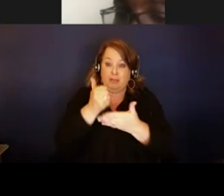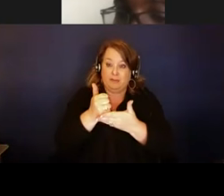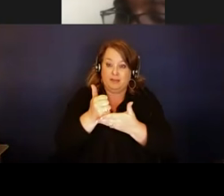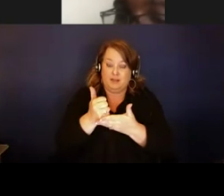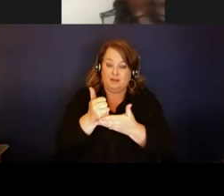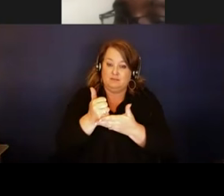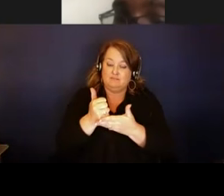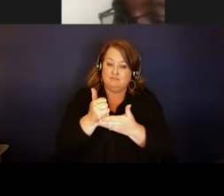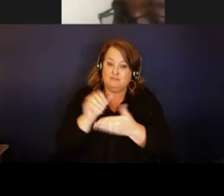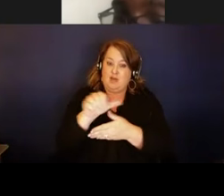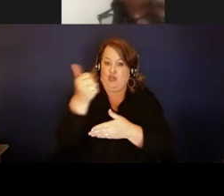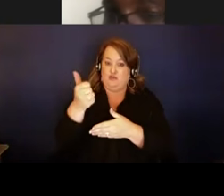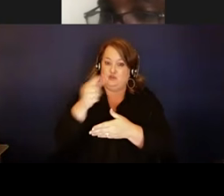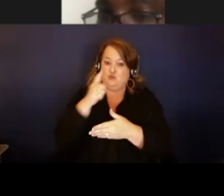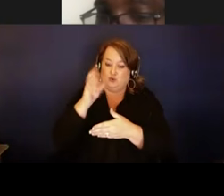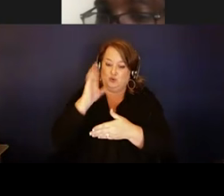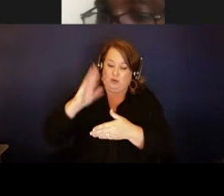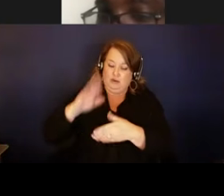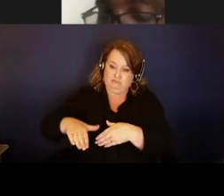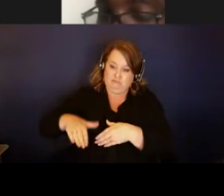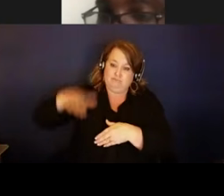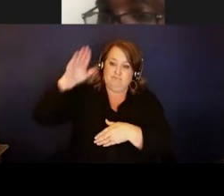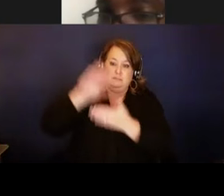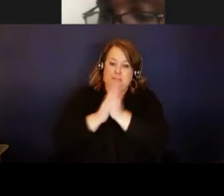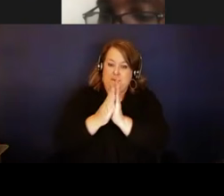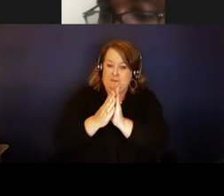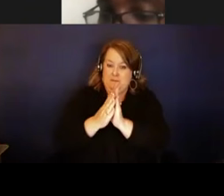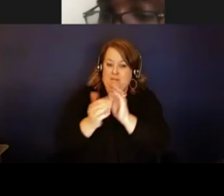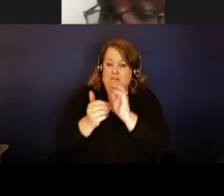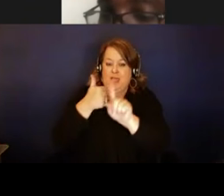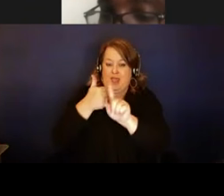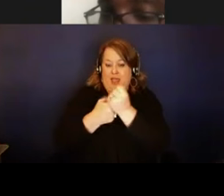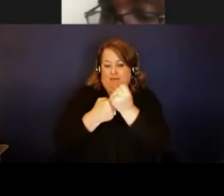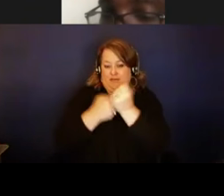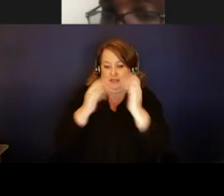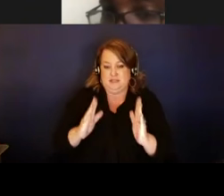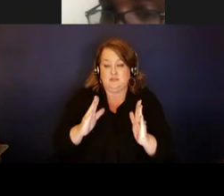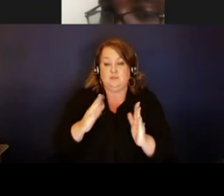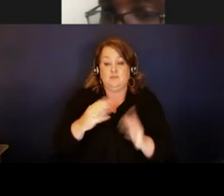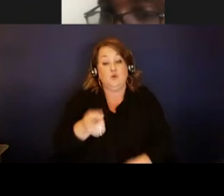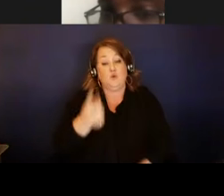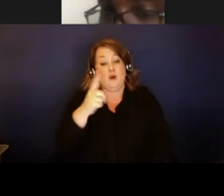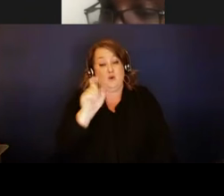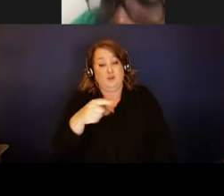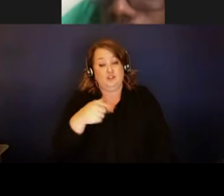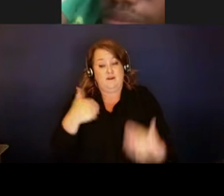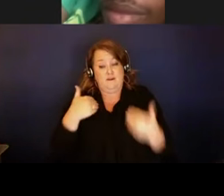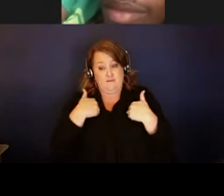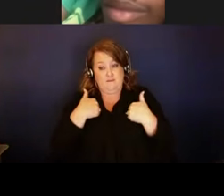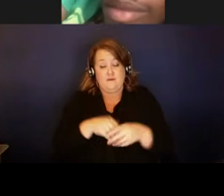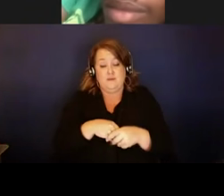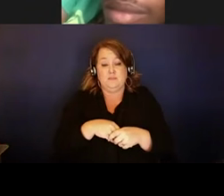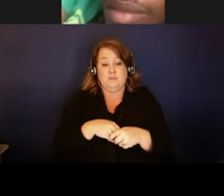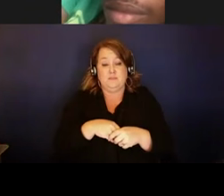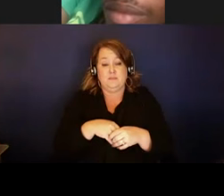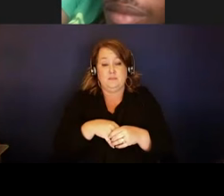self-advocates do this work. So thank you for all of that. The question I really wanted to ask is, you know, of course, there are many